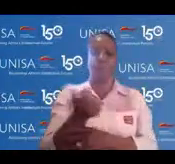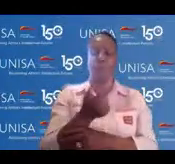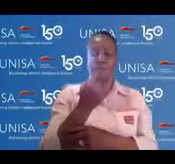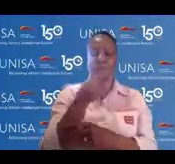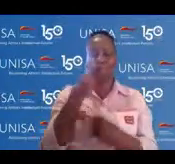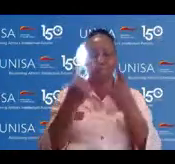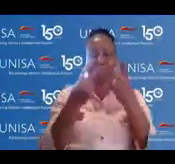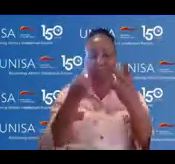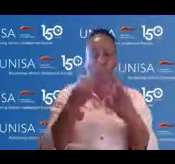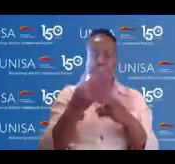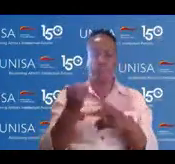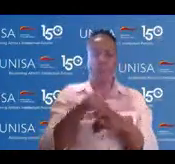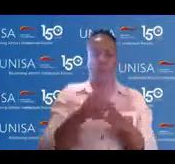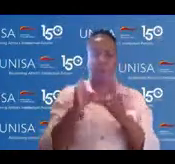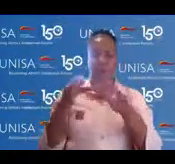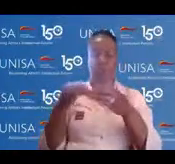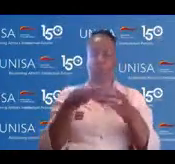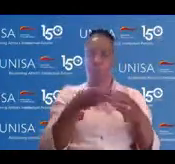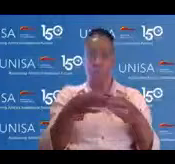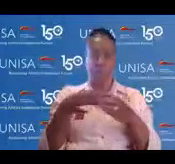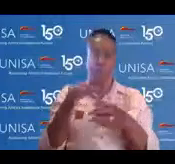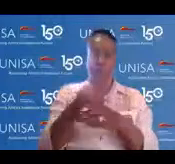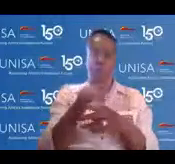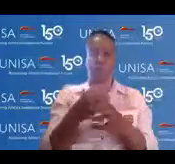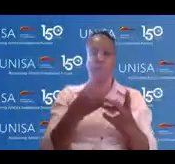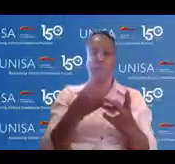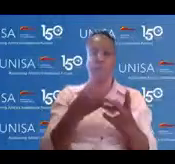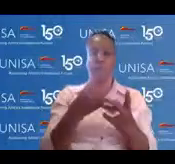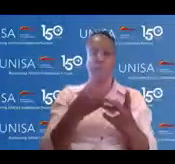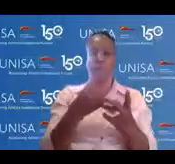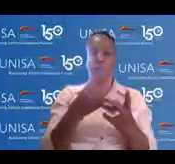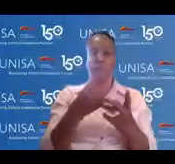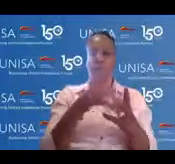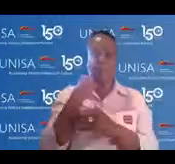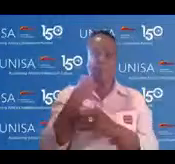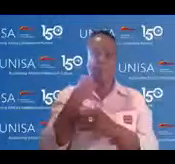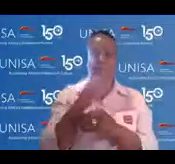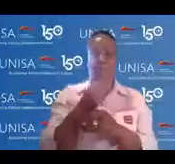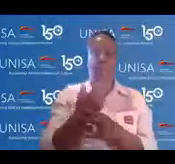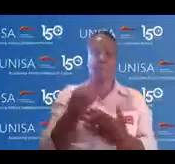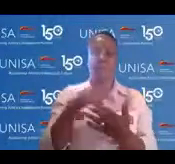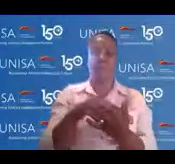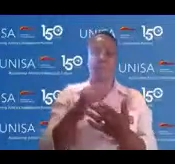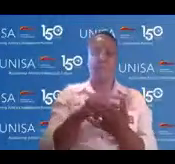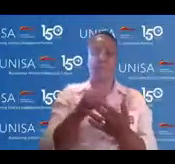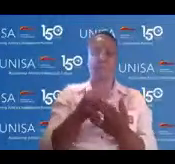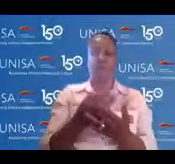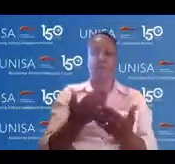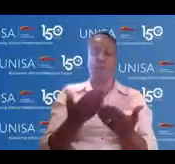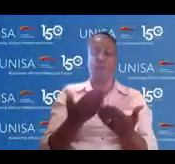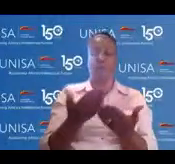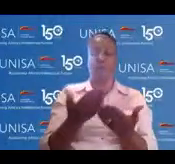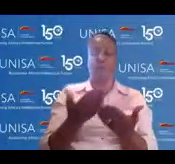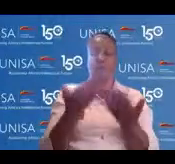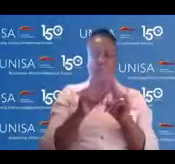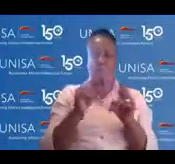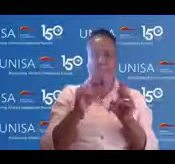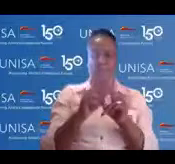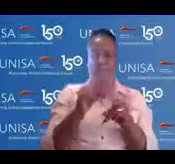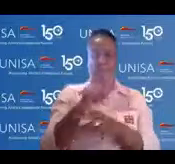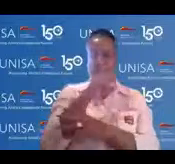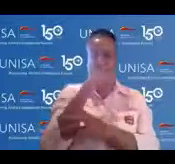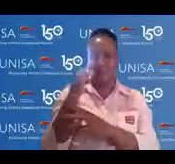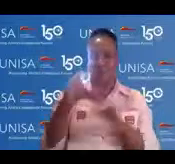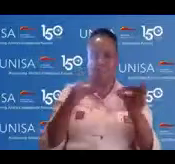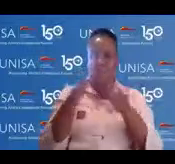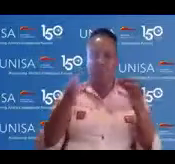group and you do complete, you can easily stand a chance to win some of the UNISA branded items. Students, we wish you all the best